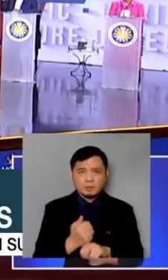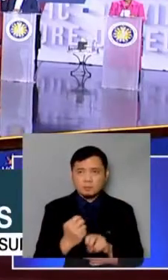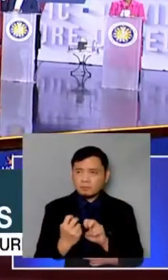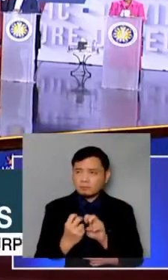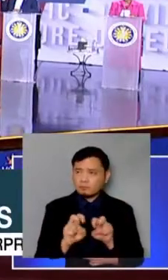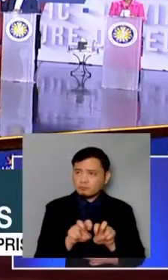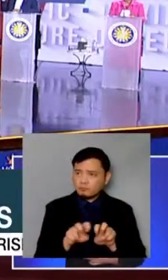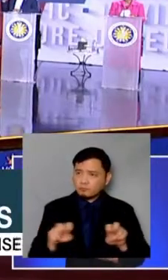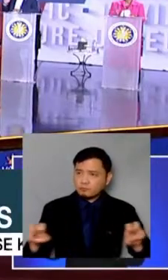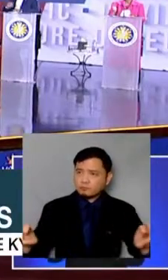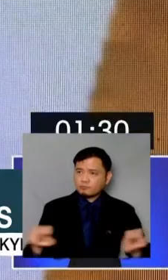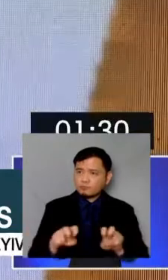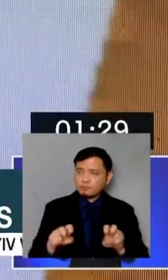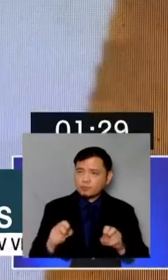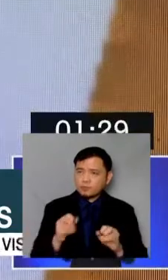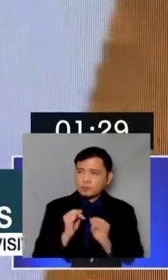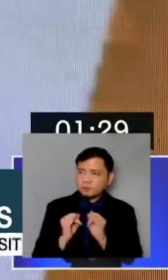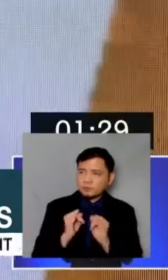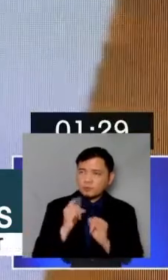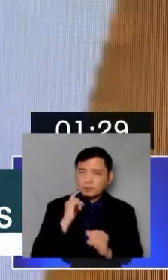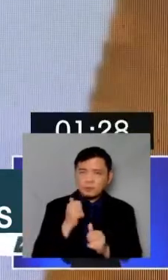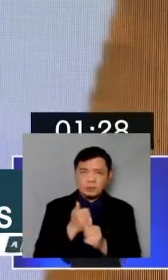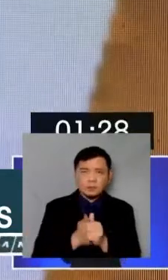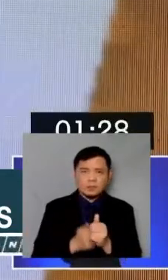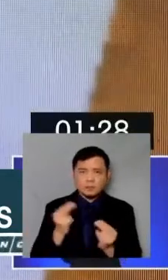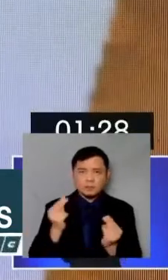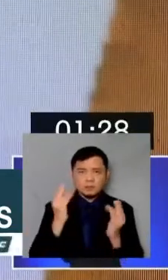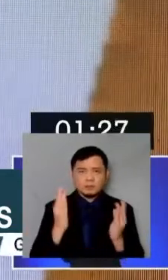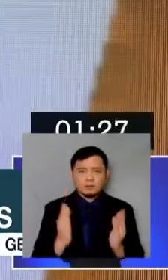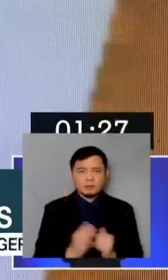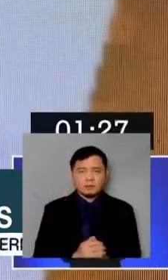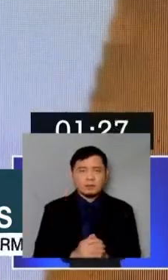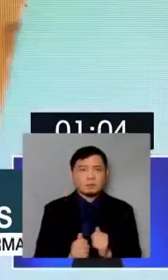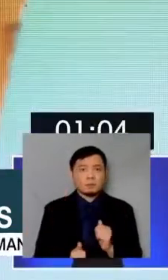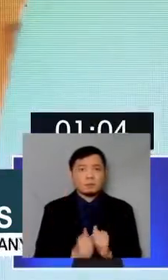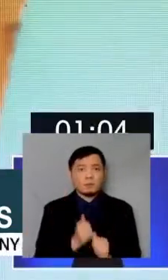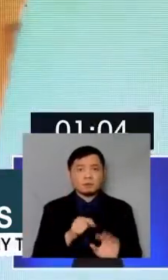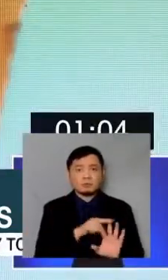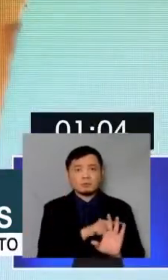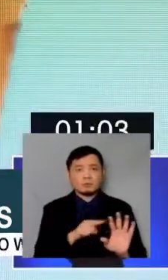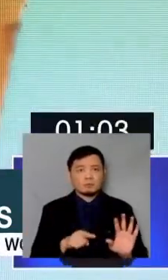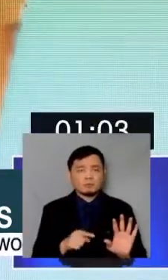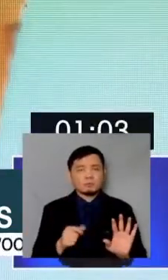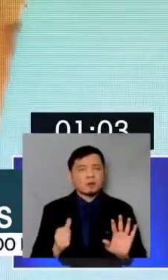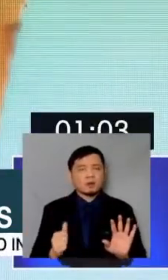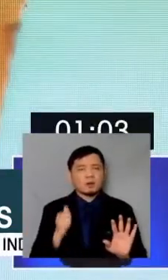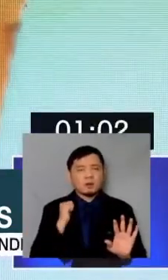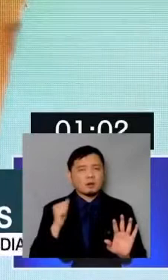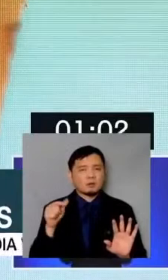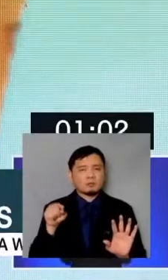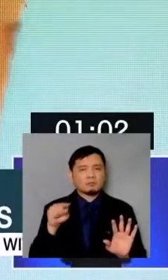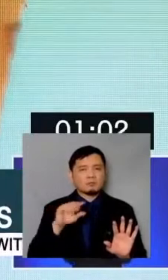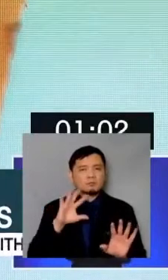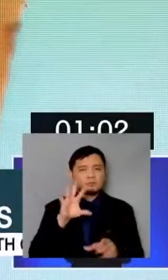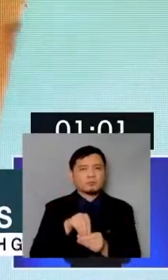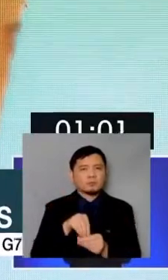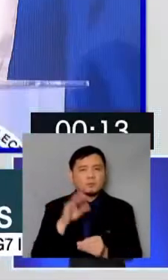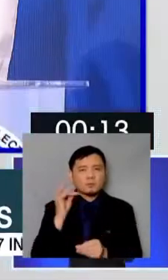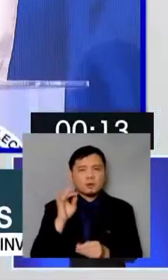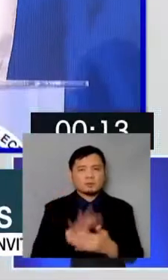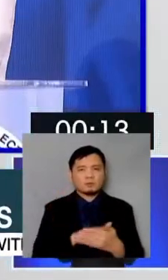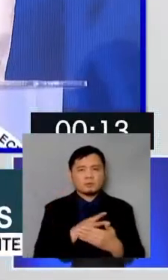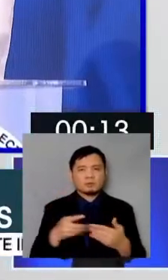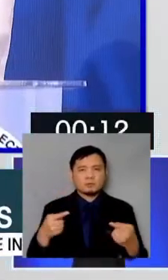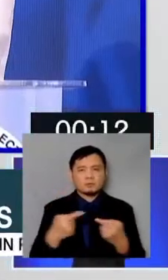presidential bets instead. Most of the leading candidates, however, declined to participate, mainly due to scheduling conflicts amid the